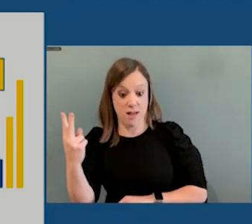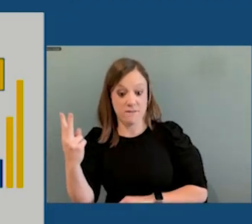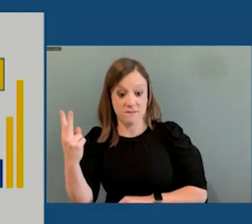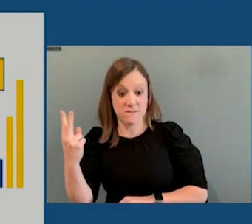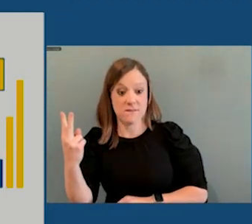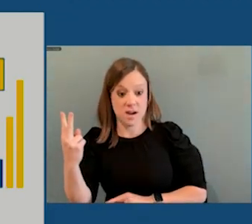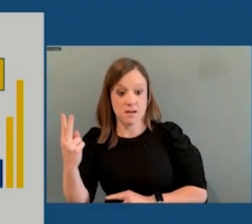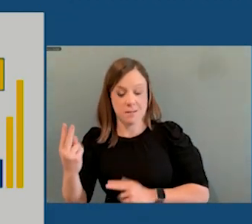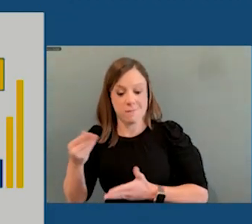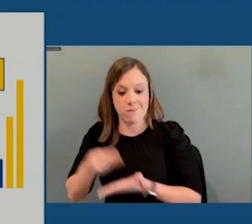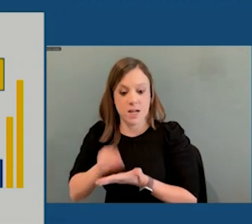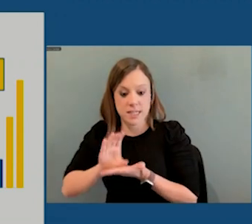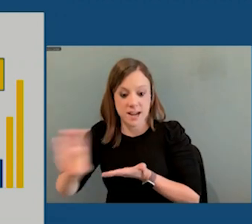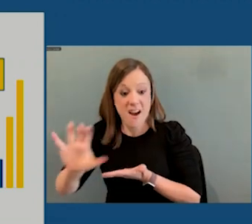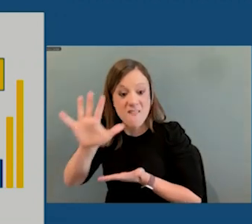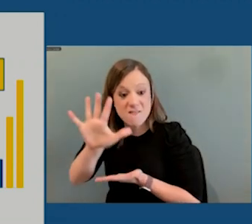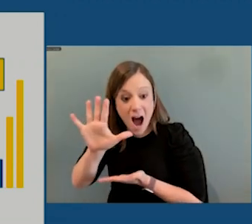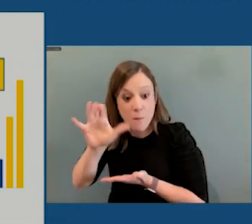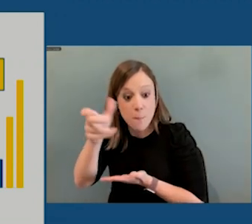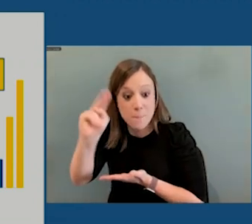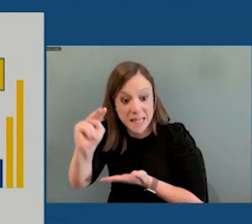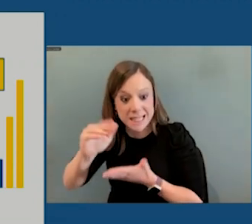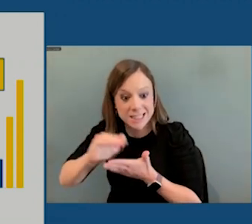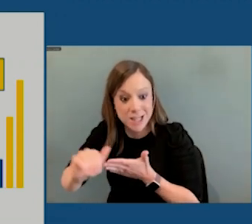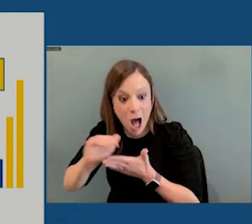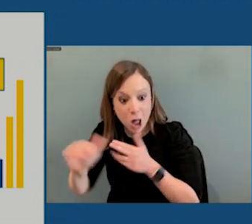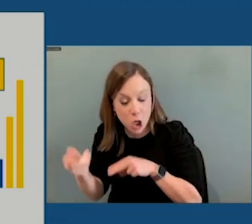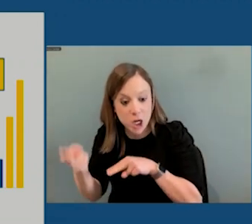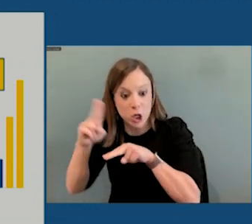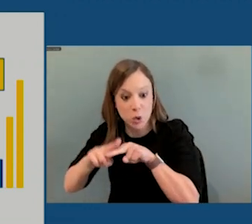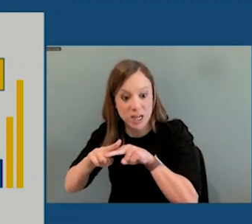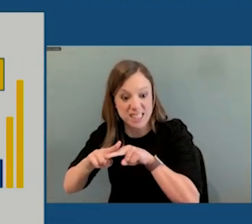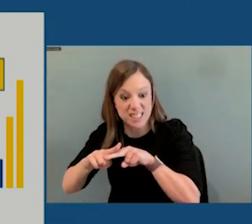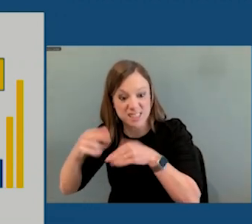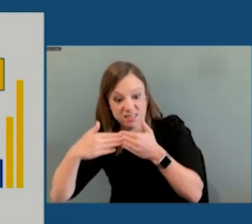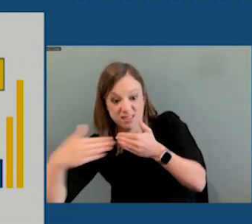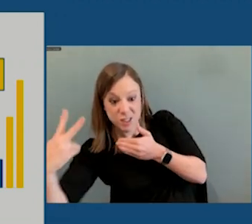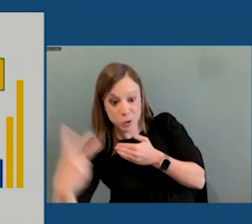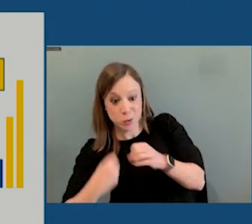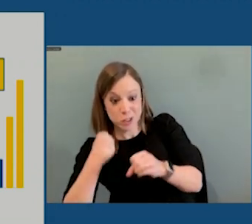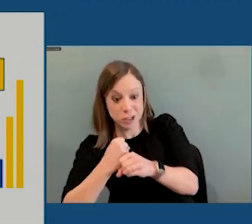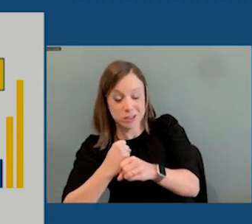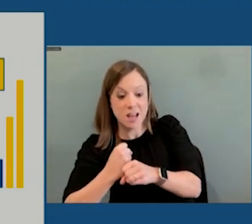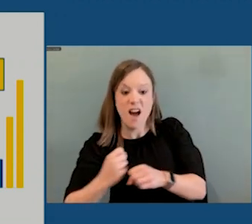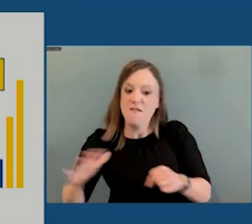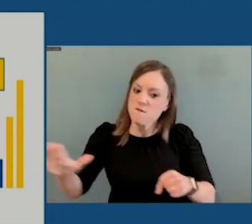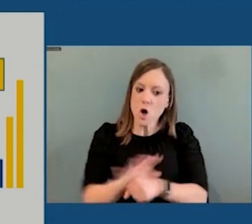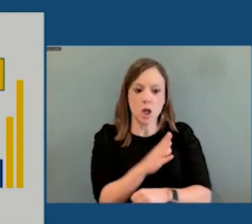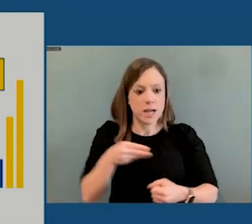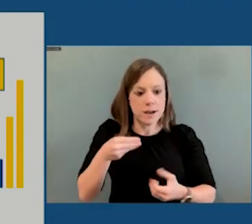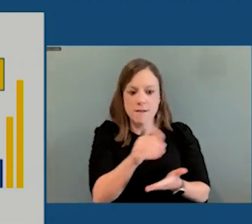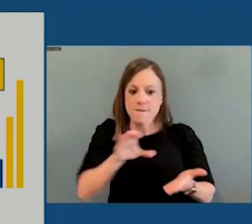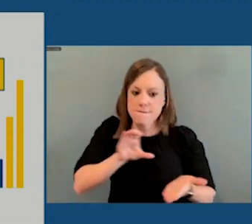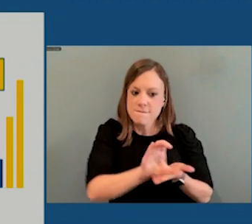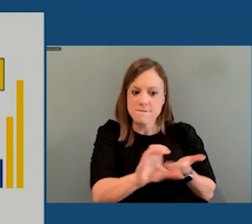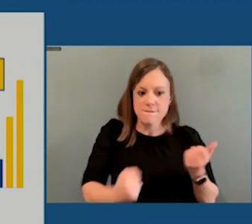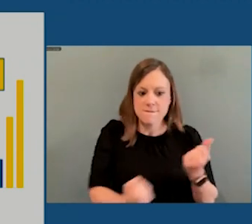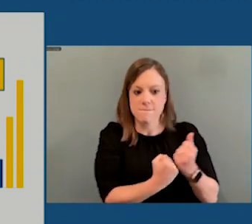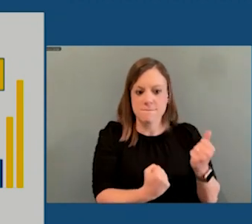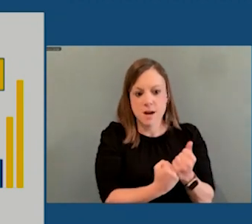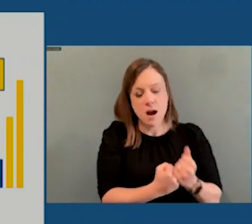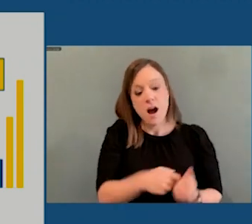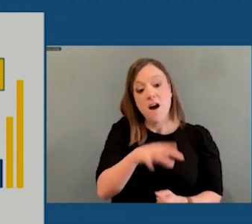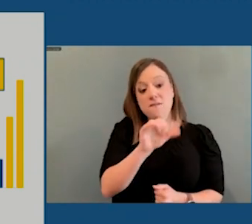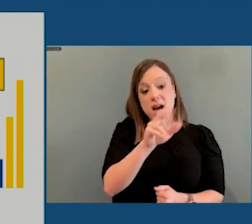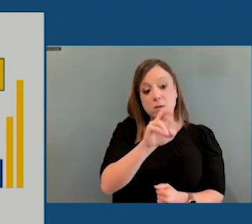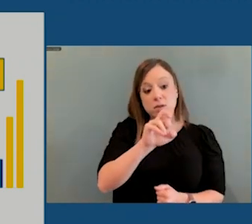years, and fully funded foundation aid for the very first time. And this year, once again, we're supporting